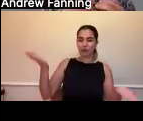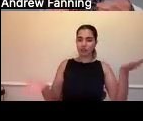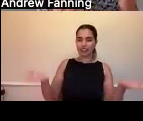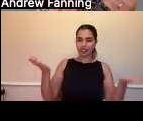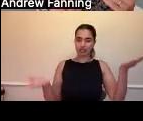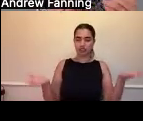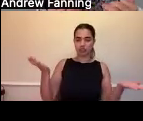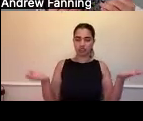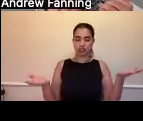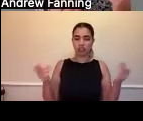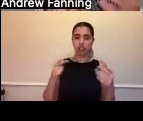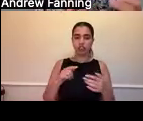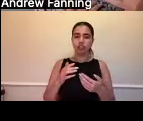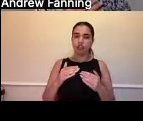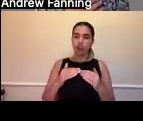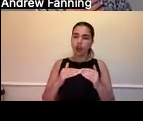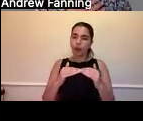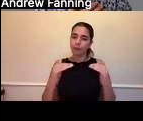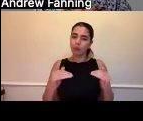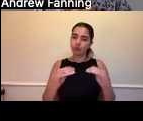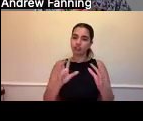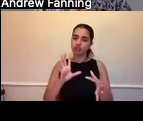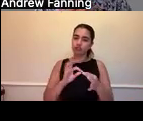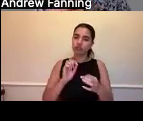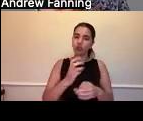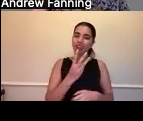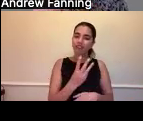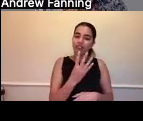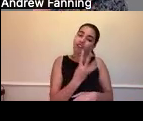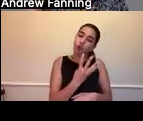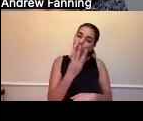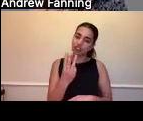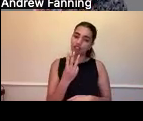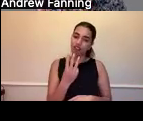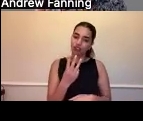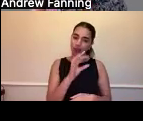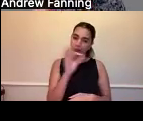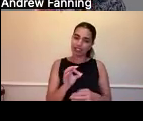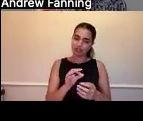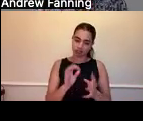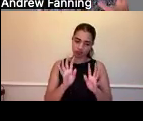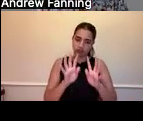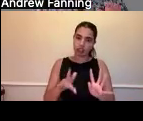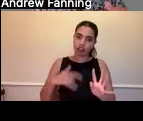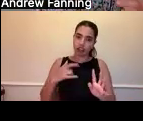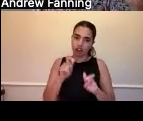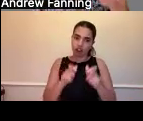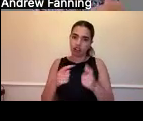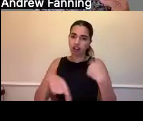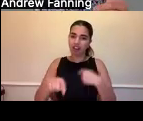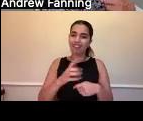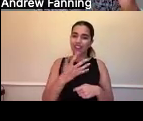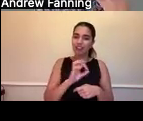they're generally more in proportion to their 43% share of population, contributing around 50% to overshoot